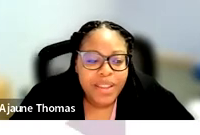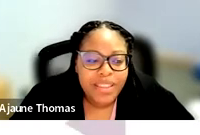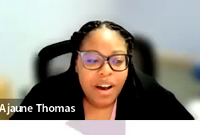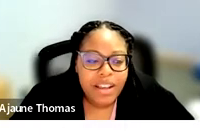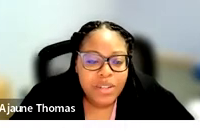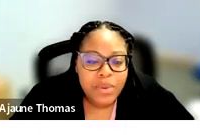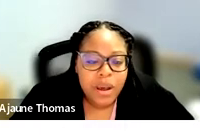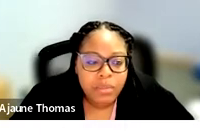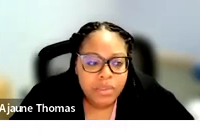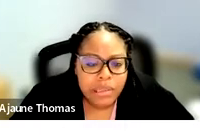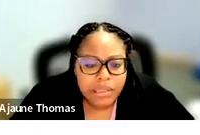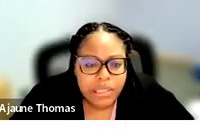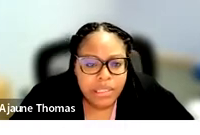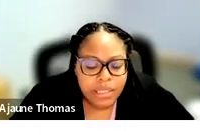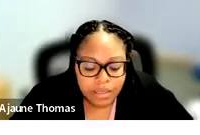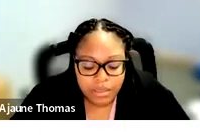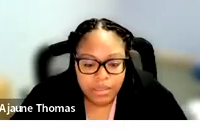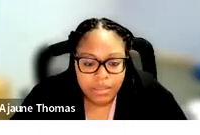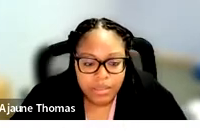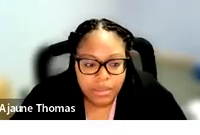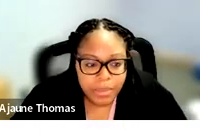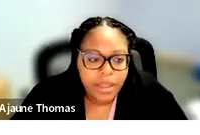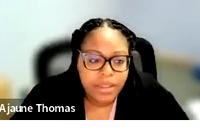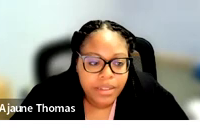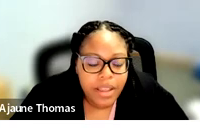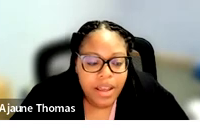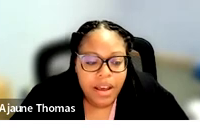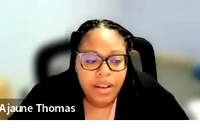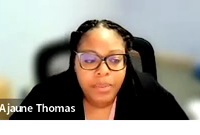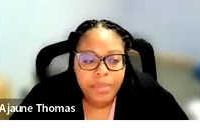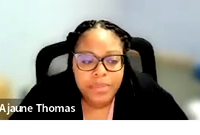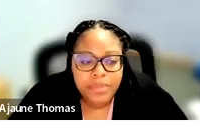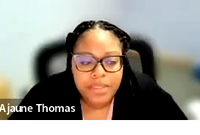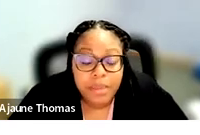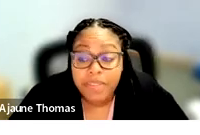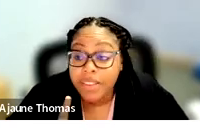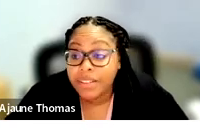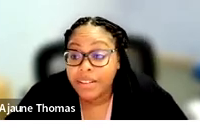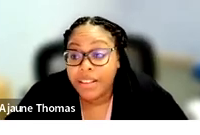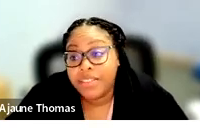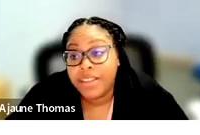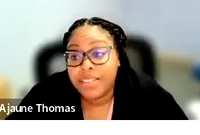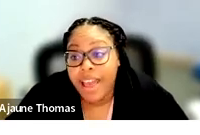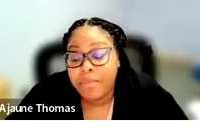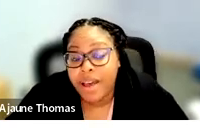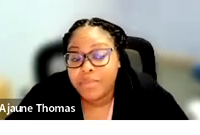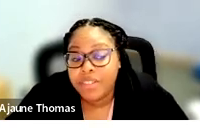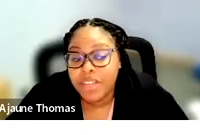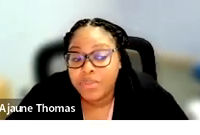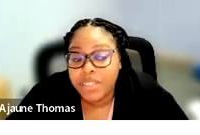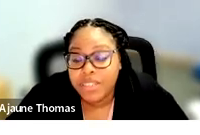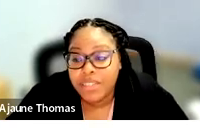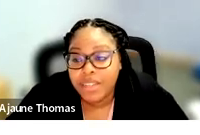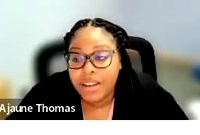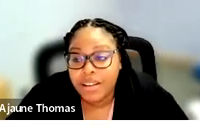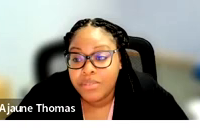So also, some of the other things that Apple has, we